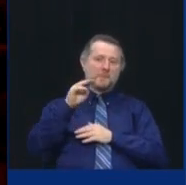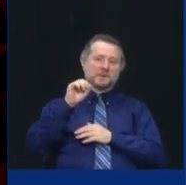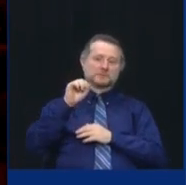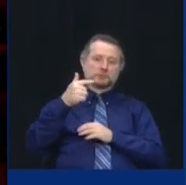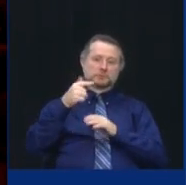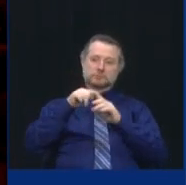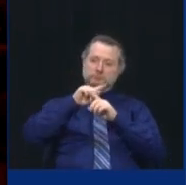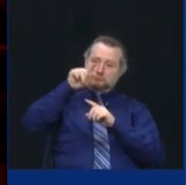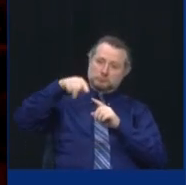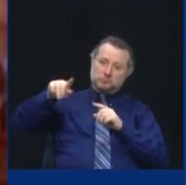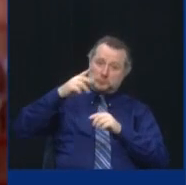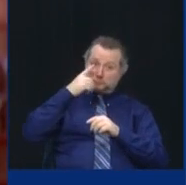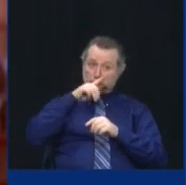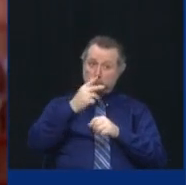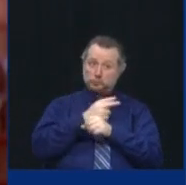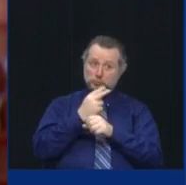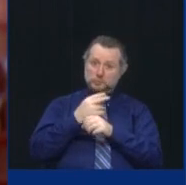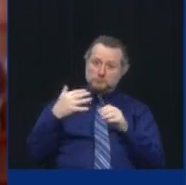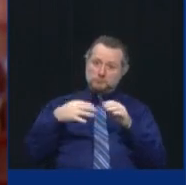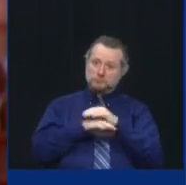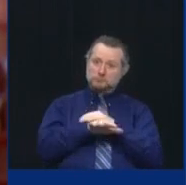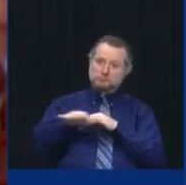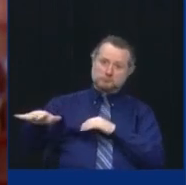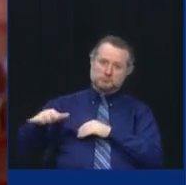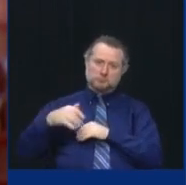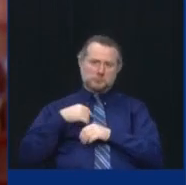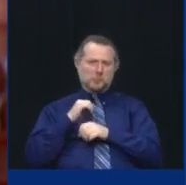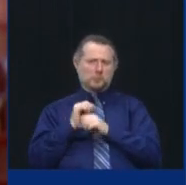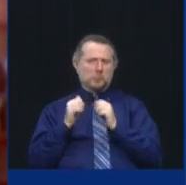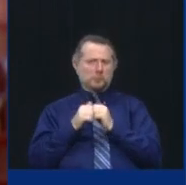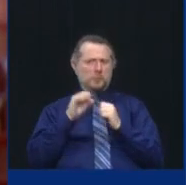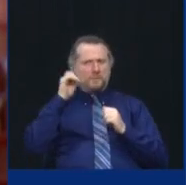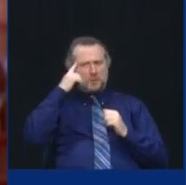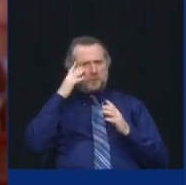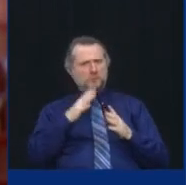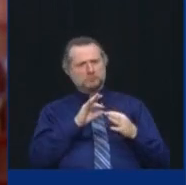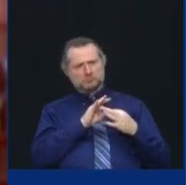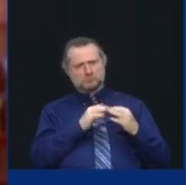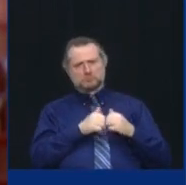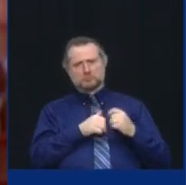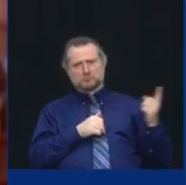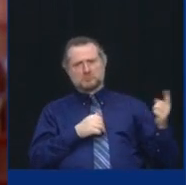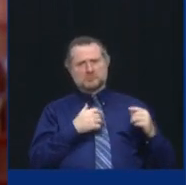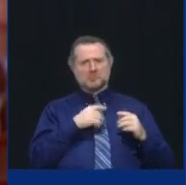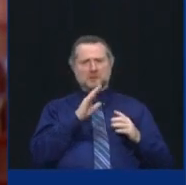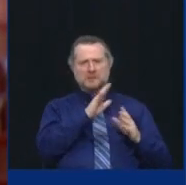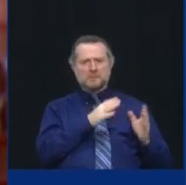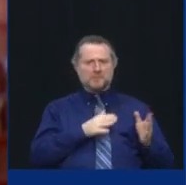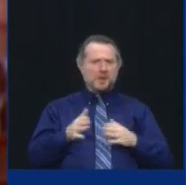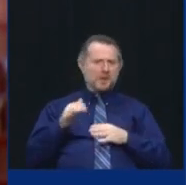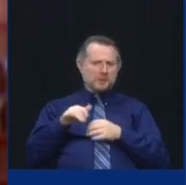prospect? We continue to work with the governor's office on all his plans for the area.